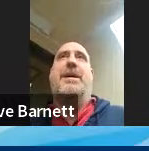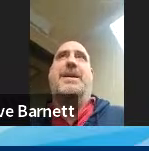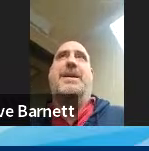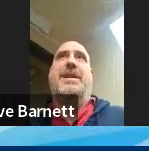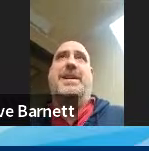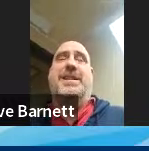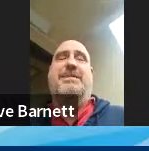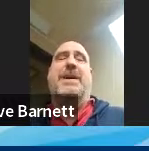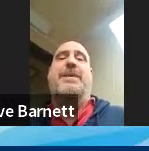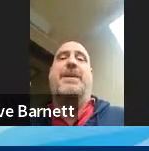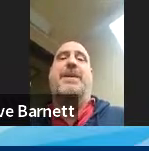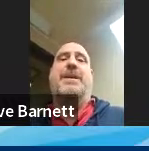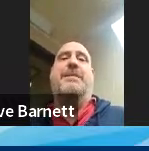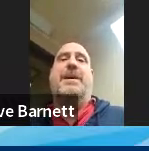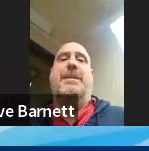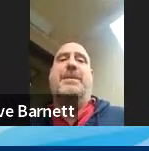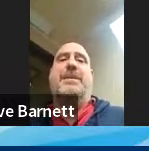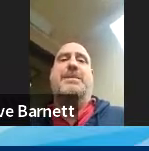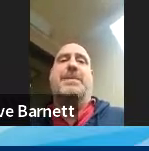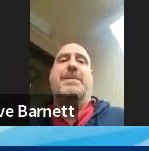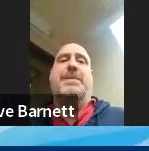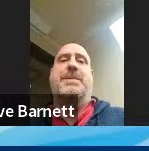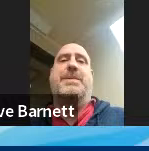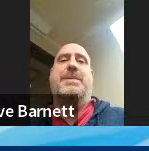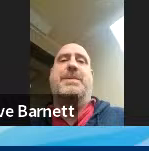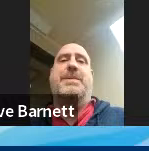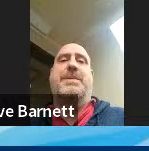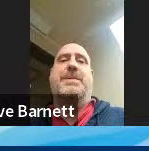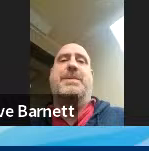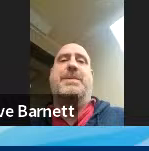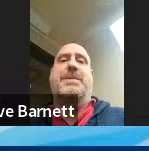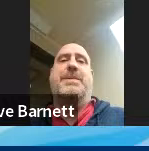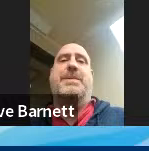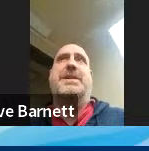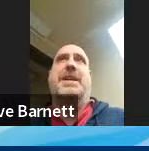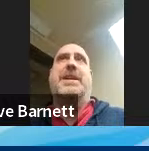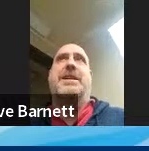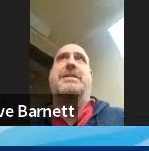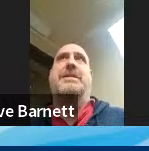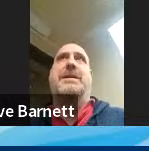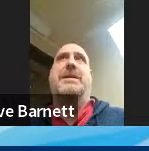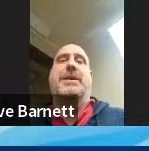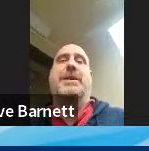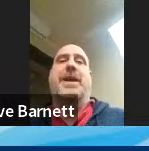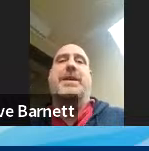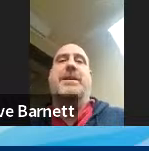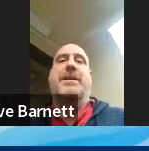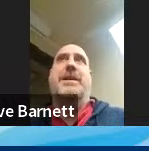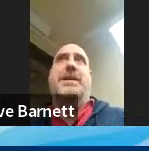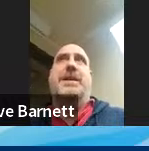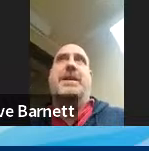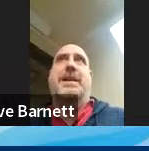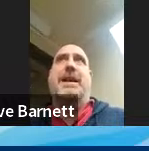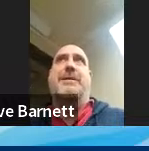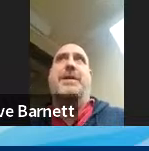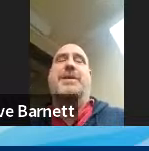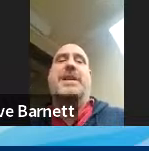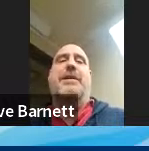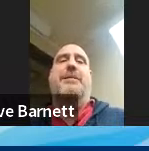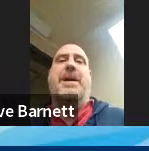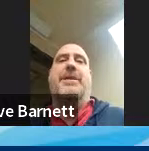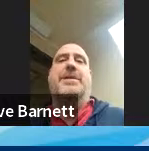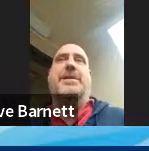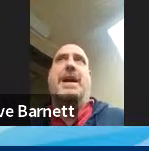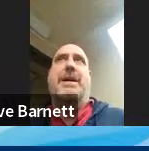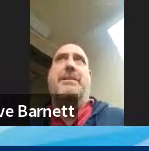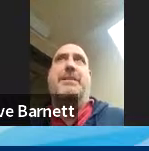Public comment is the public and public's opinion, but I believe a shot was taken at Greg that I feel